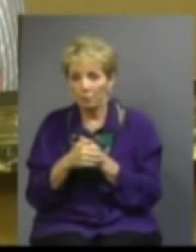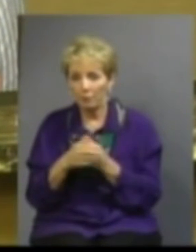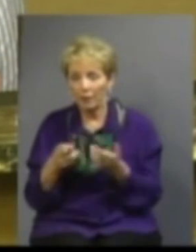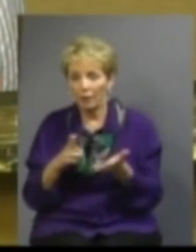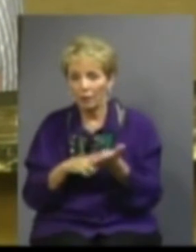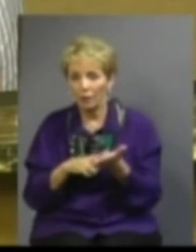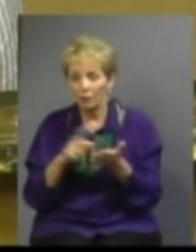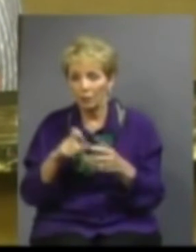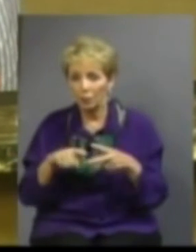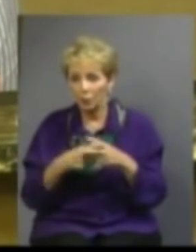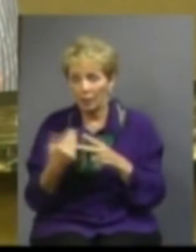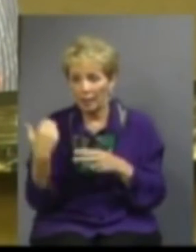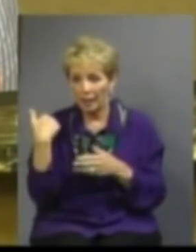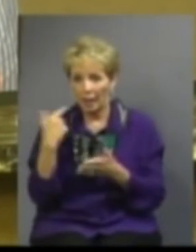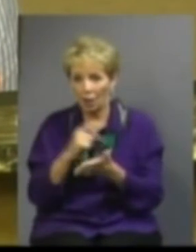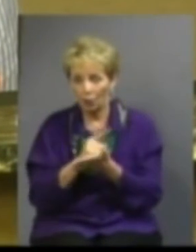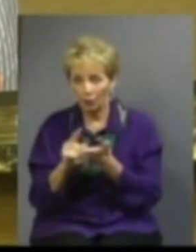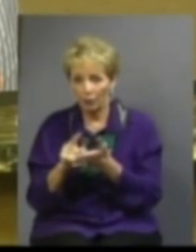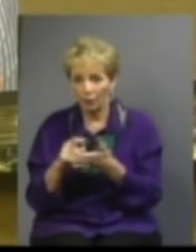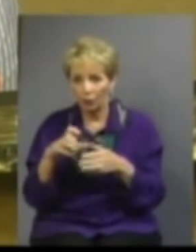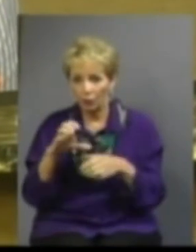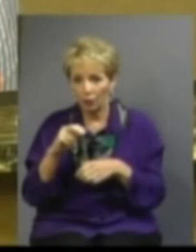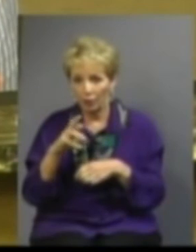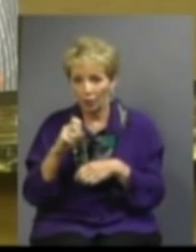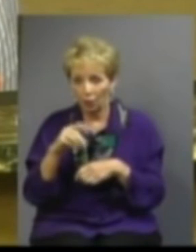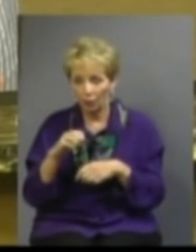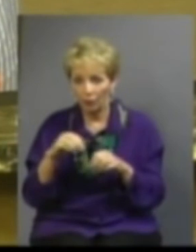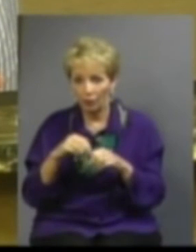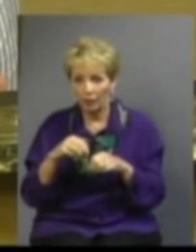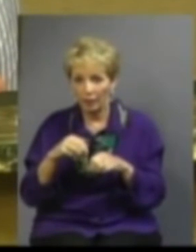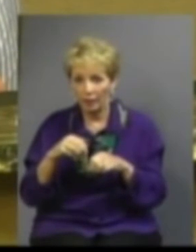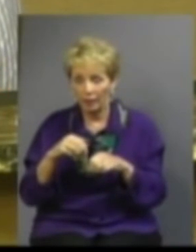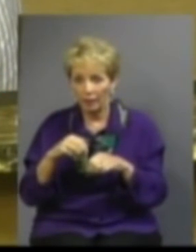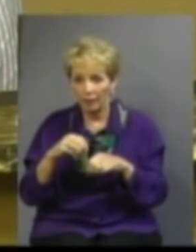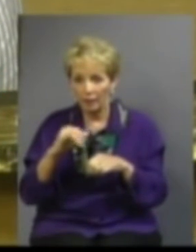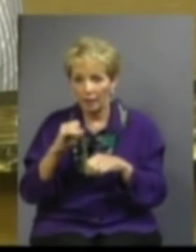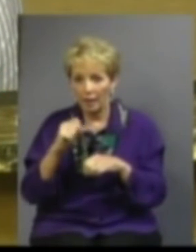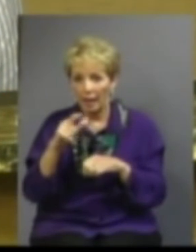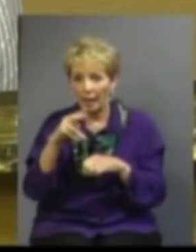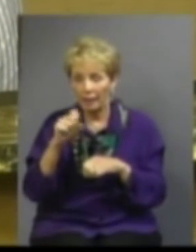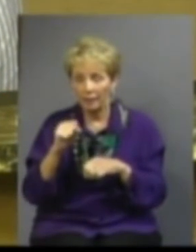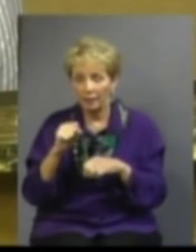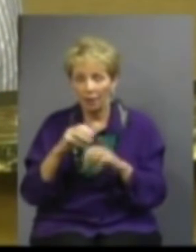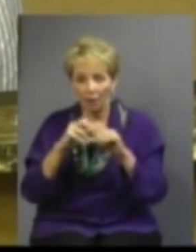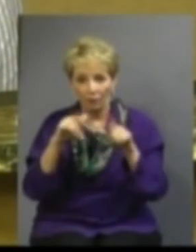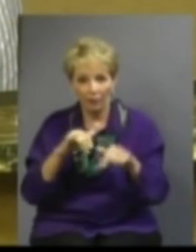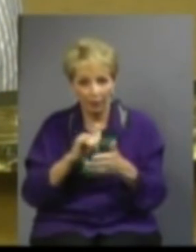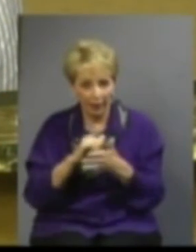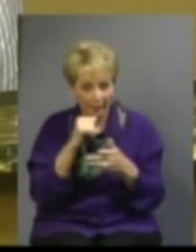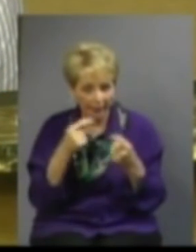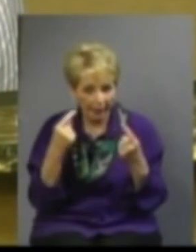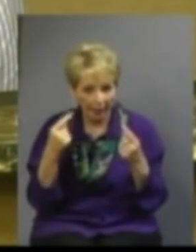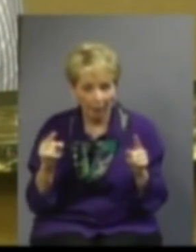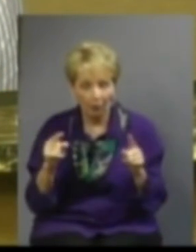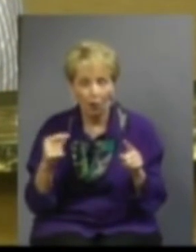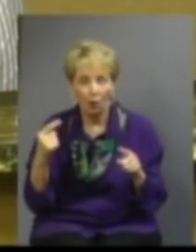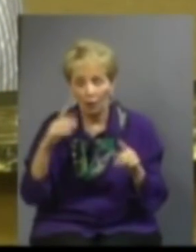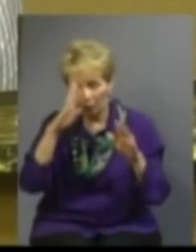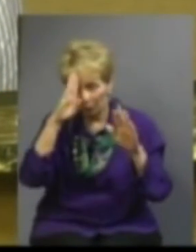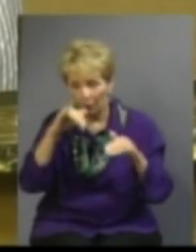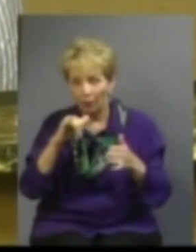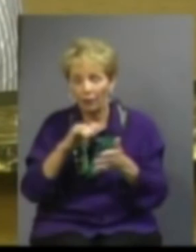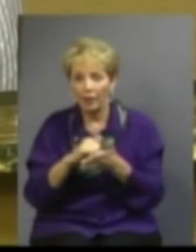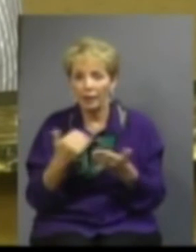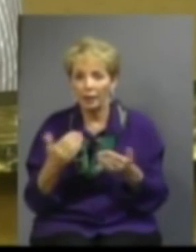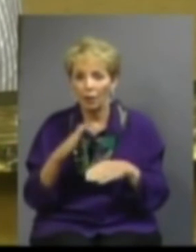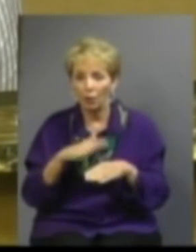contractor was supposed to start last week doing the concrete work and doing the islands and that sort of thing. Obviously, that did not happen. We anticipate now